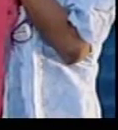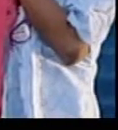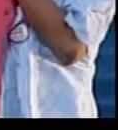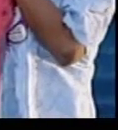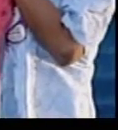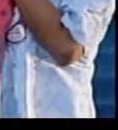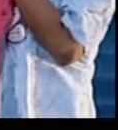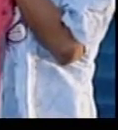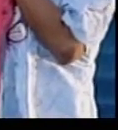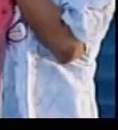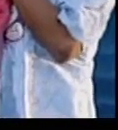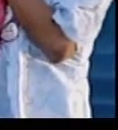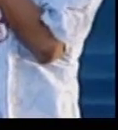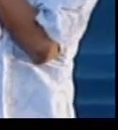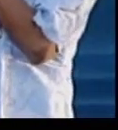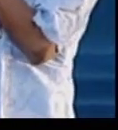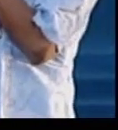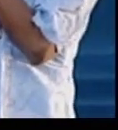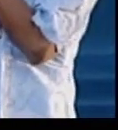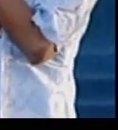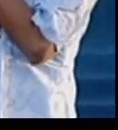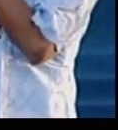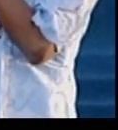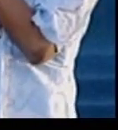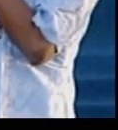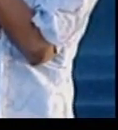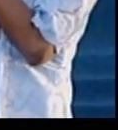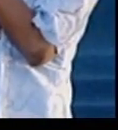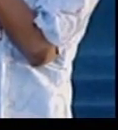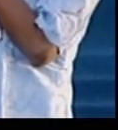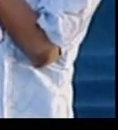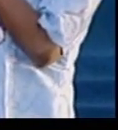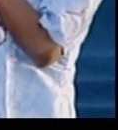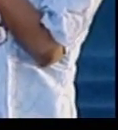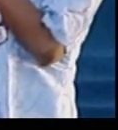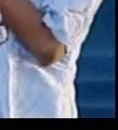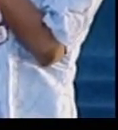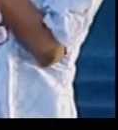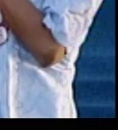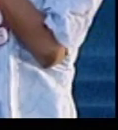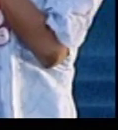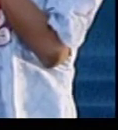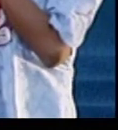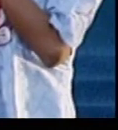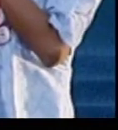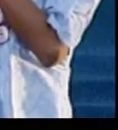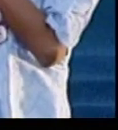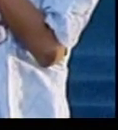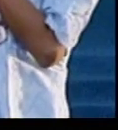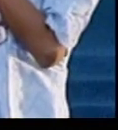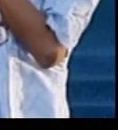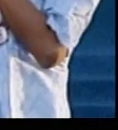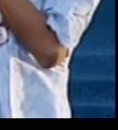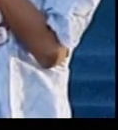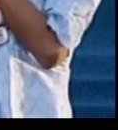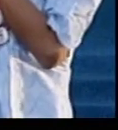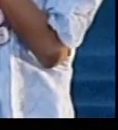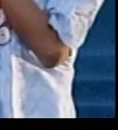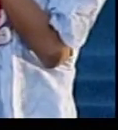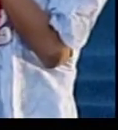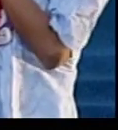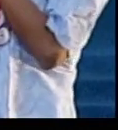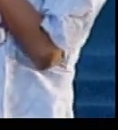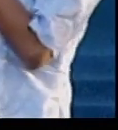awa lati Oyo State ni Ogbomoso ni region ni papa